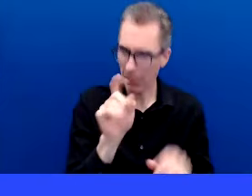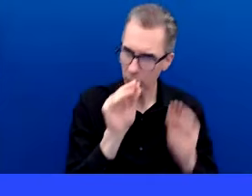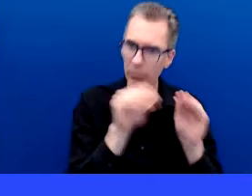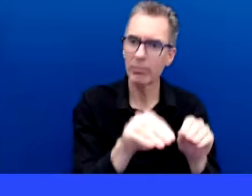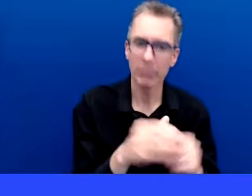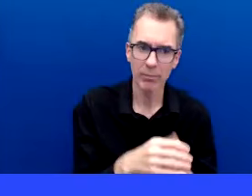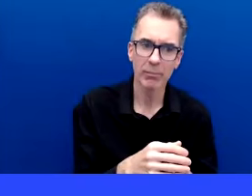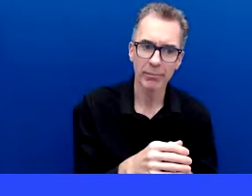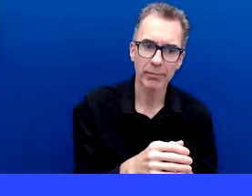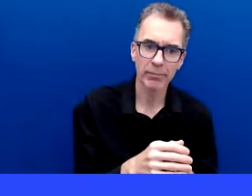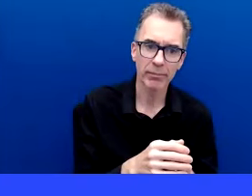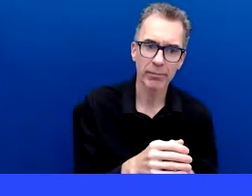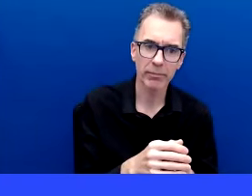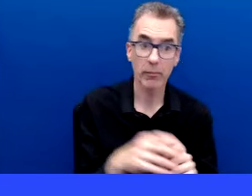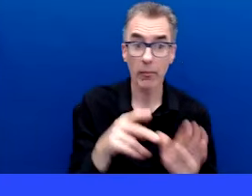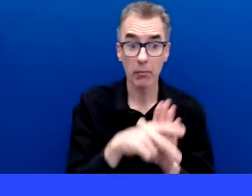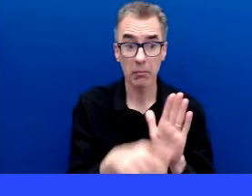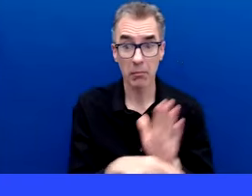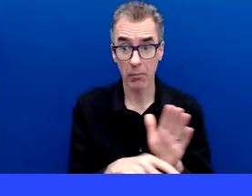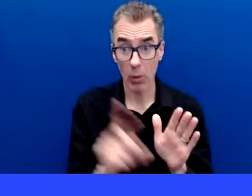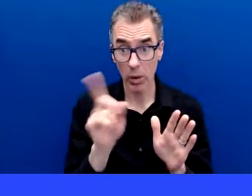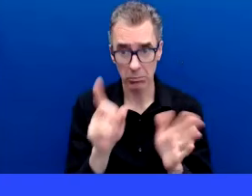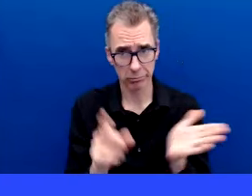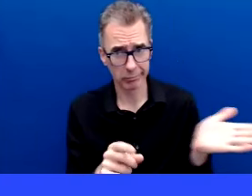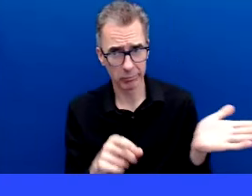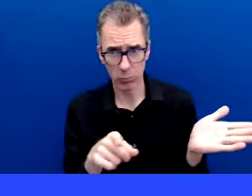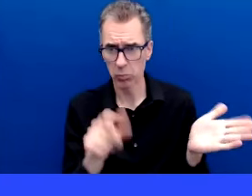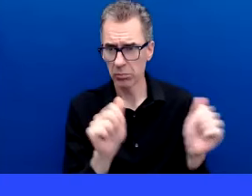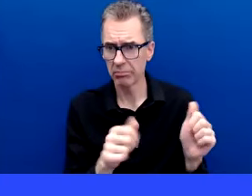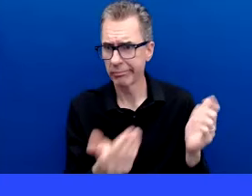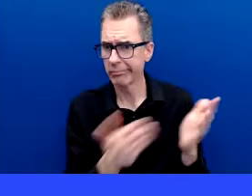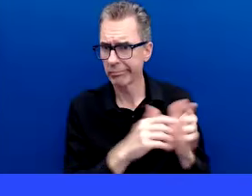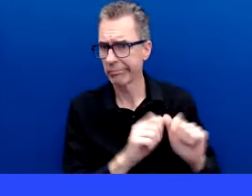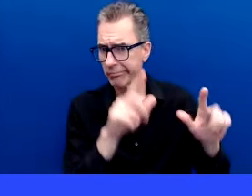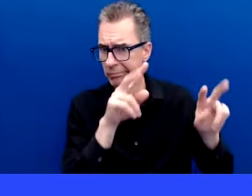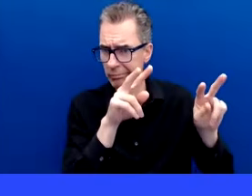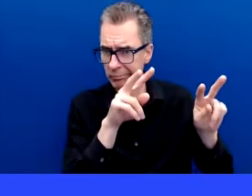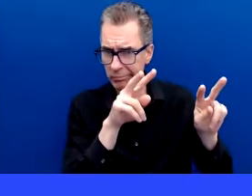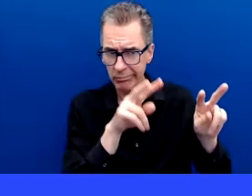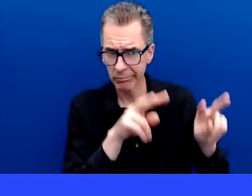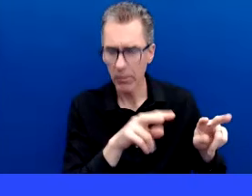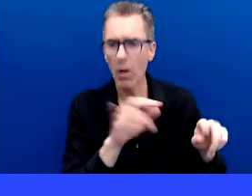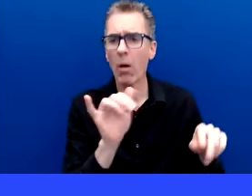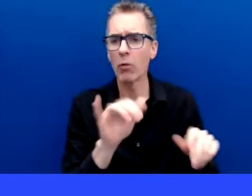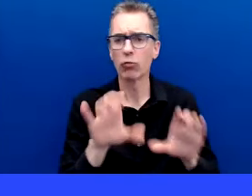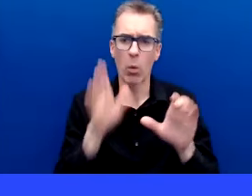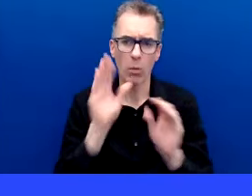The policy is right here for all of you to review. The link is available, and it'll be posted in the